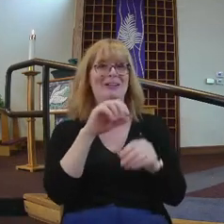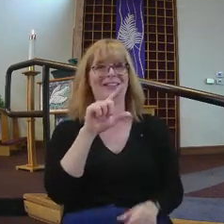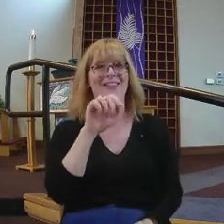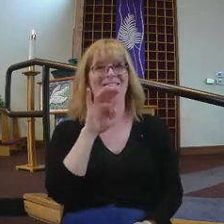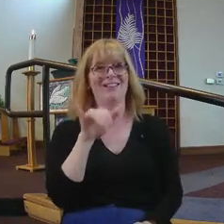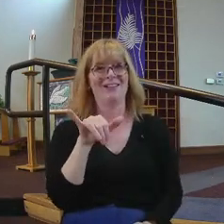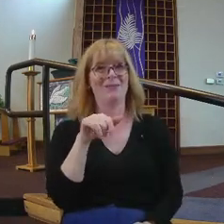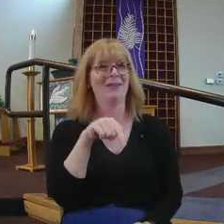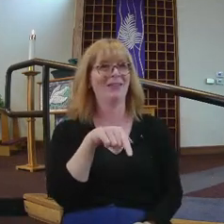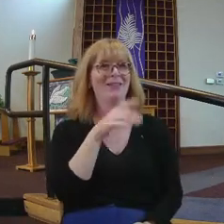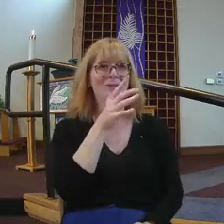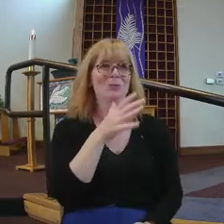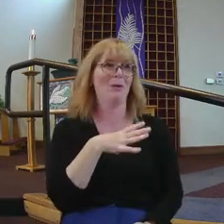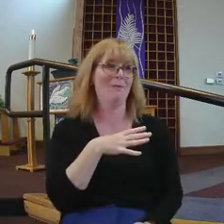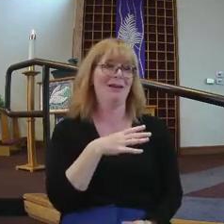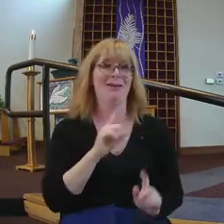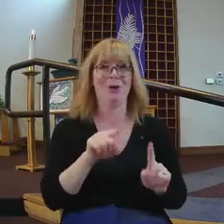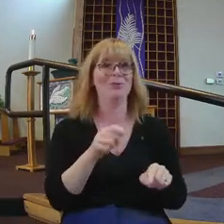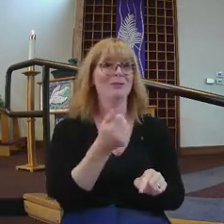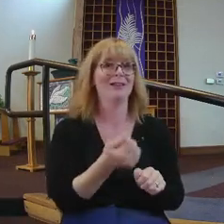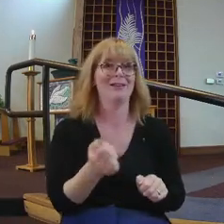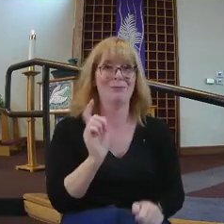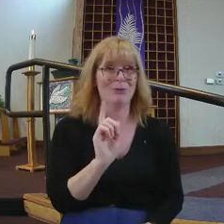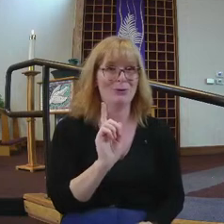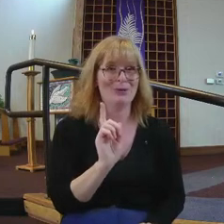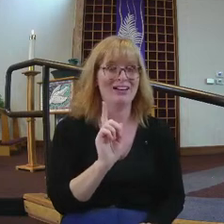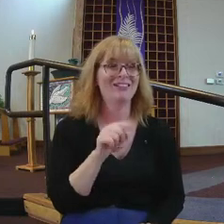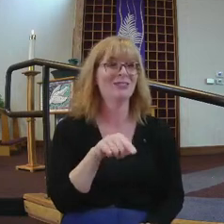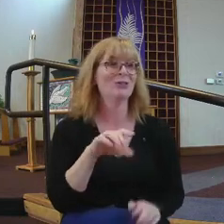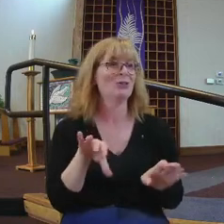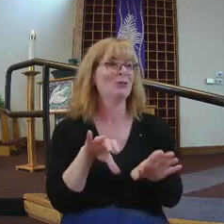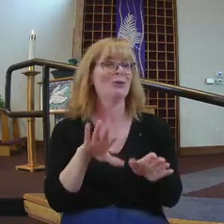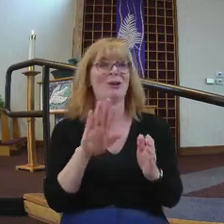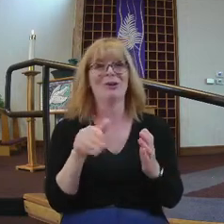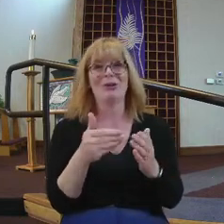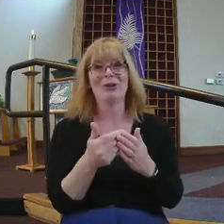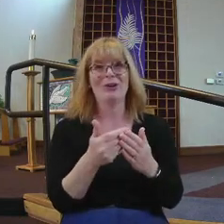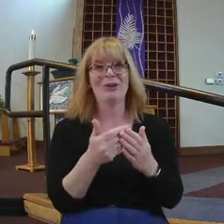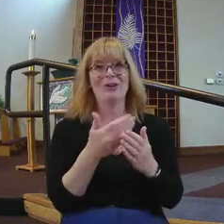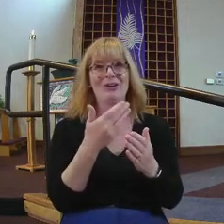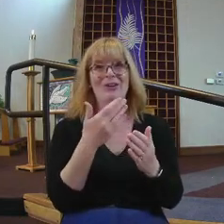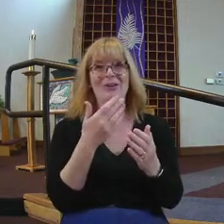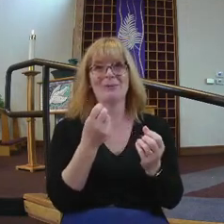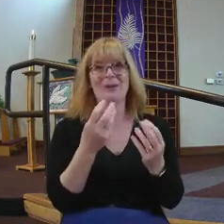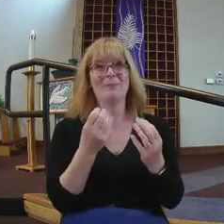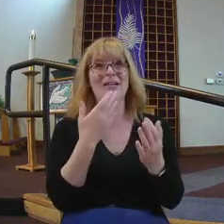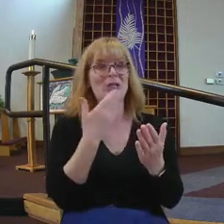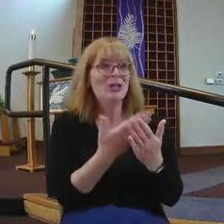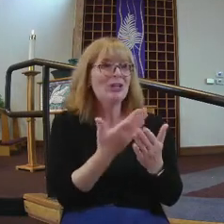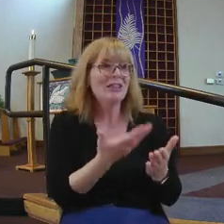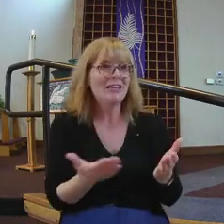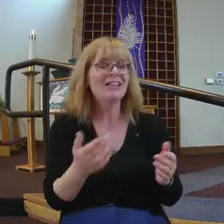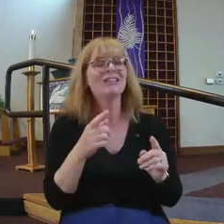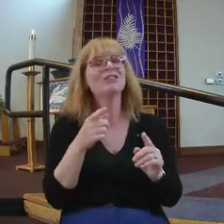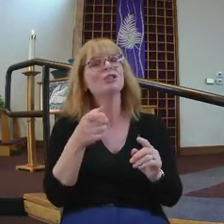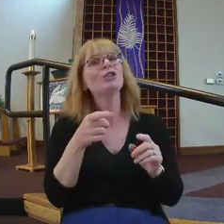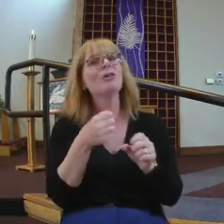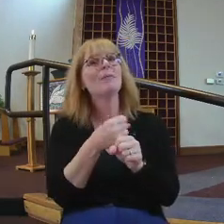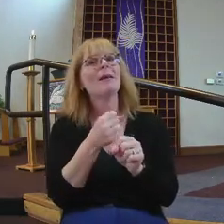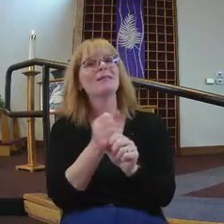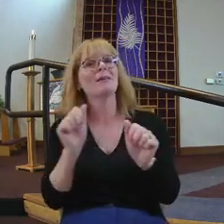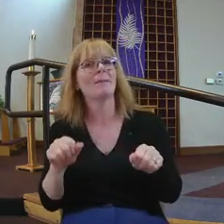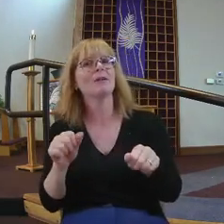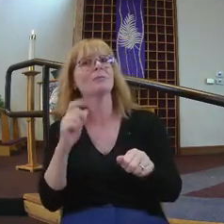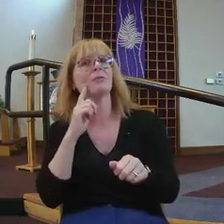is everywhere. And not only is she doing all kinds of good all over town, she makes it possible for so many more of us to put our time and